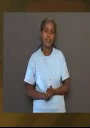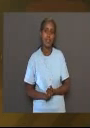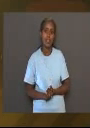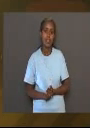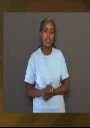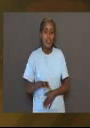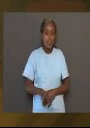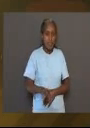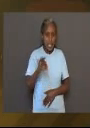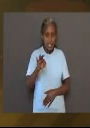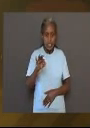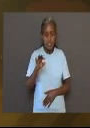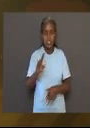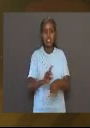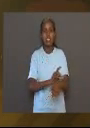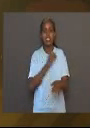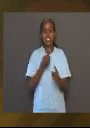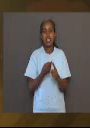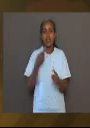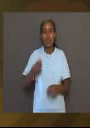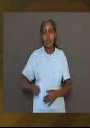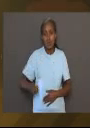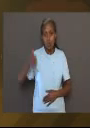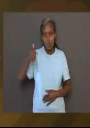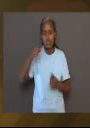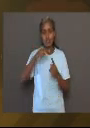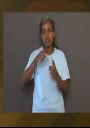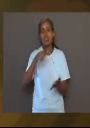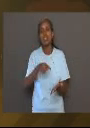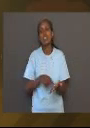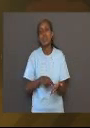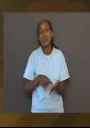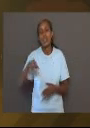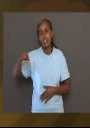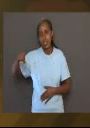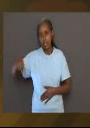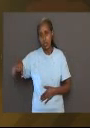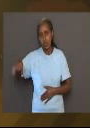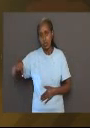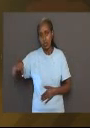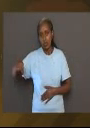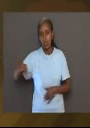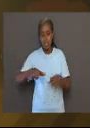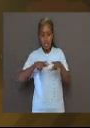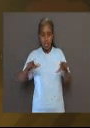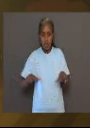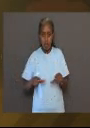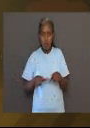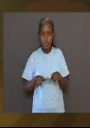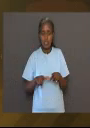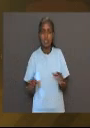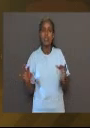Find the distance from the origin to the point Q, located